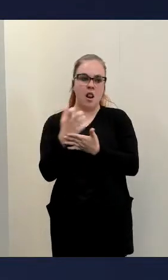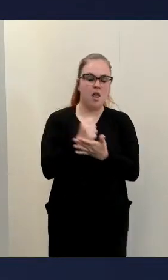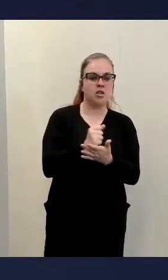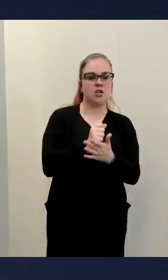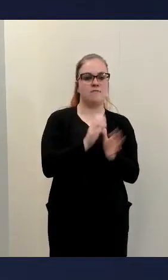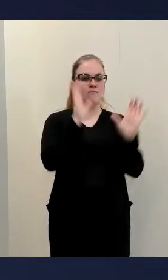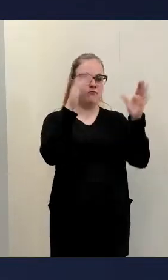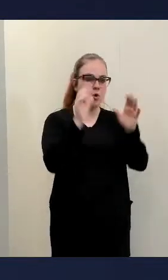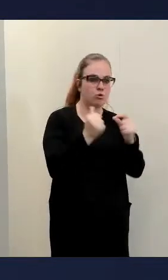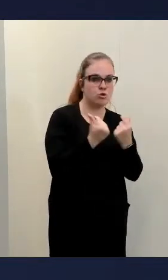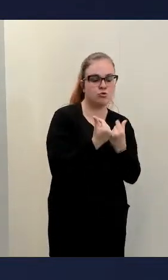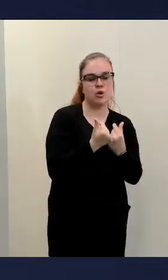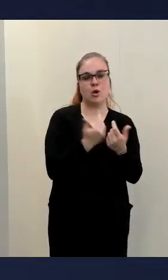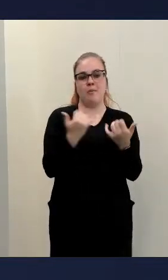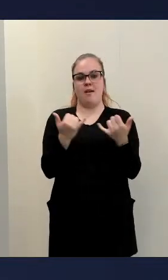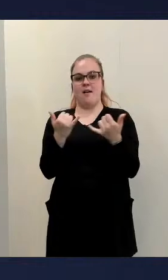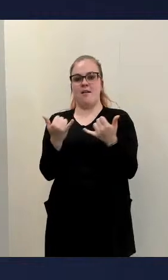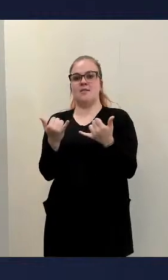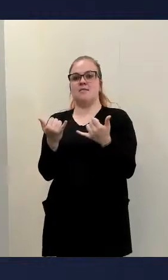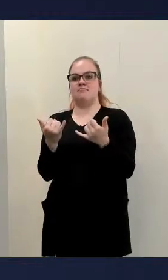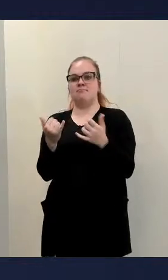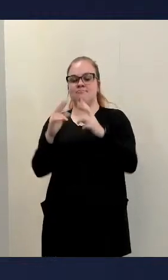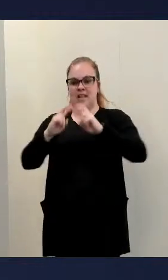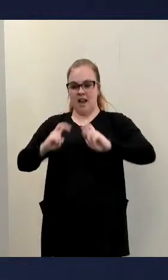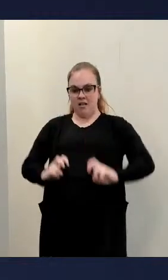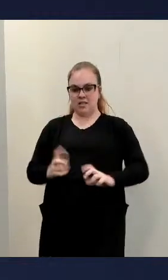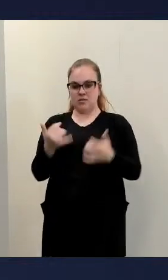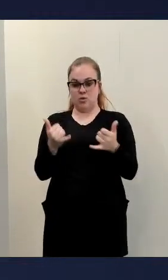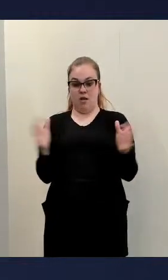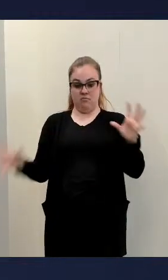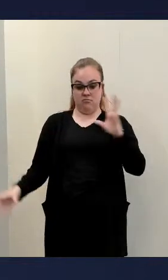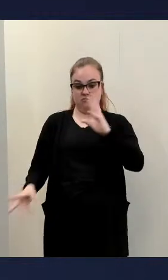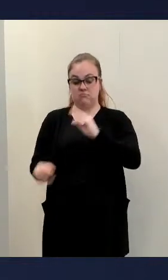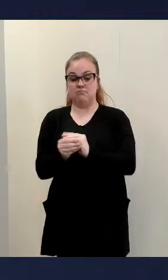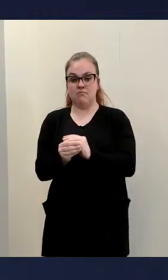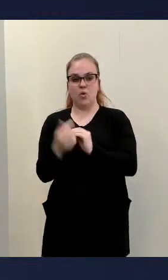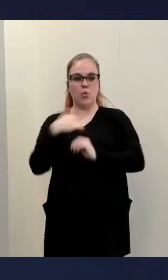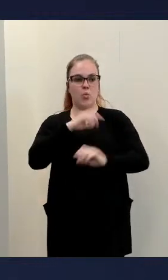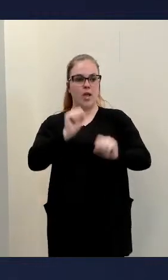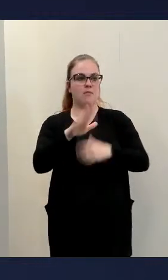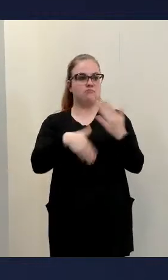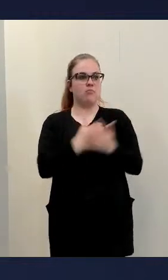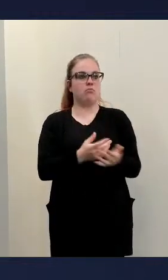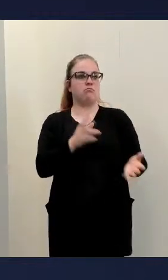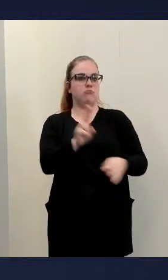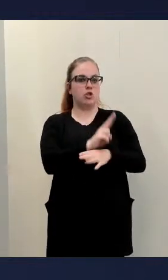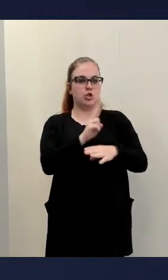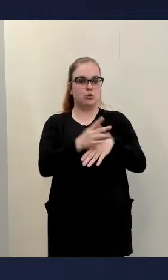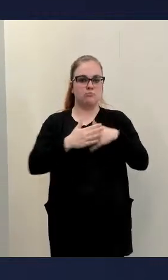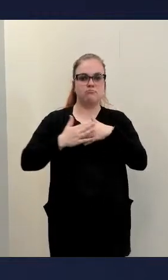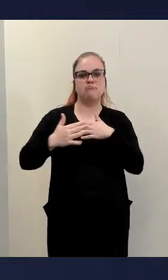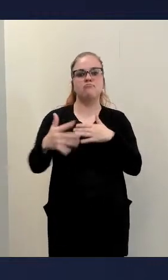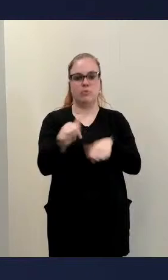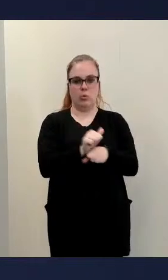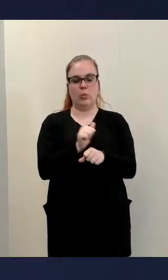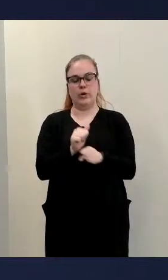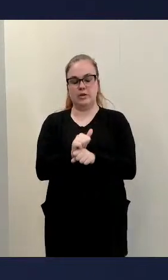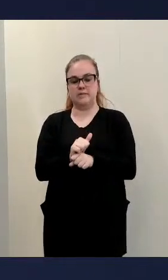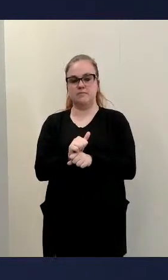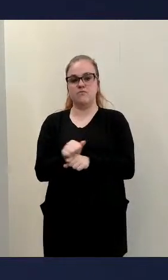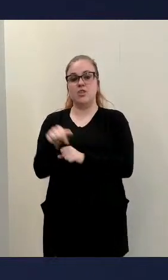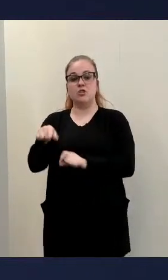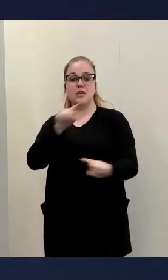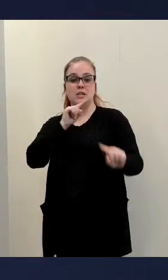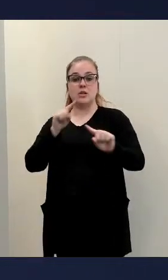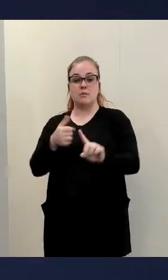group session, and the analysis to bring it all together so it's something digestible, and then we can all use this in our work. So this